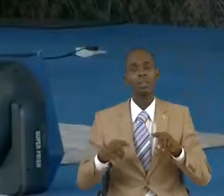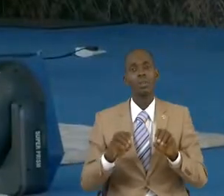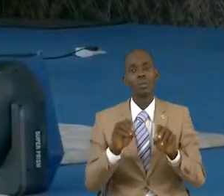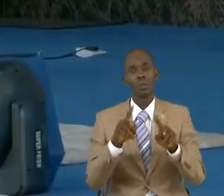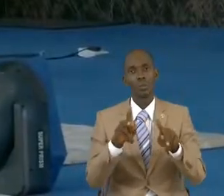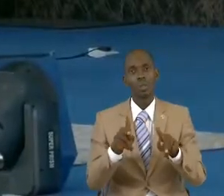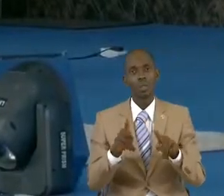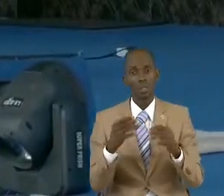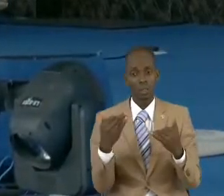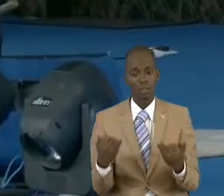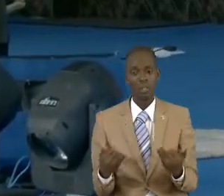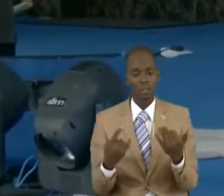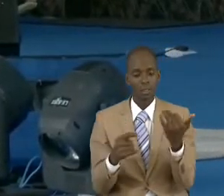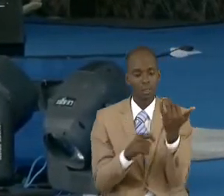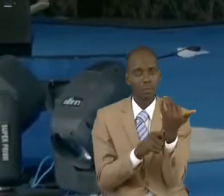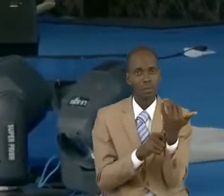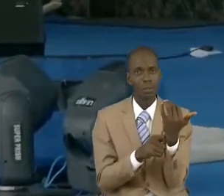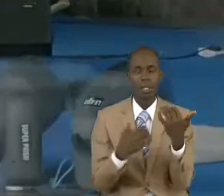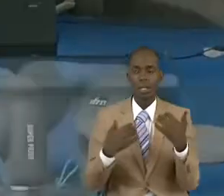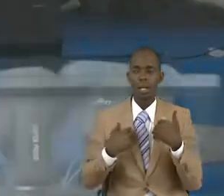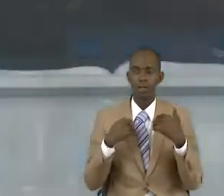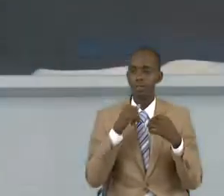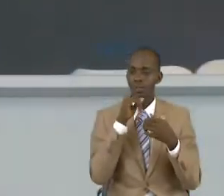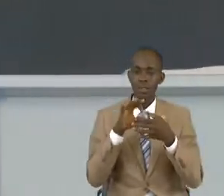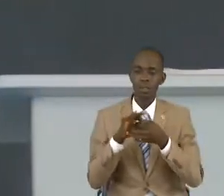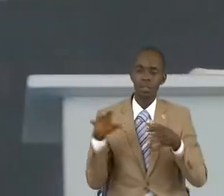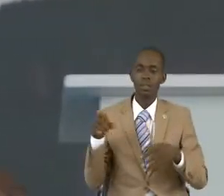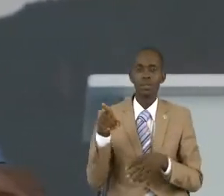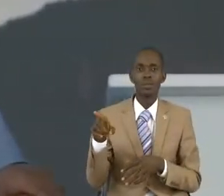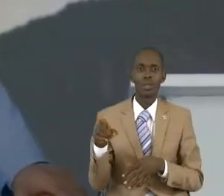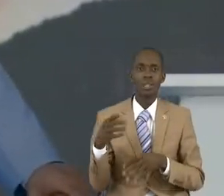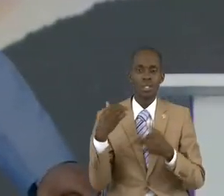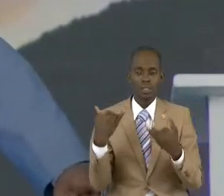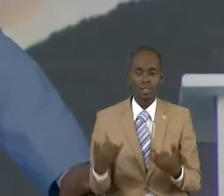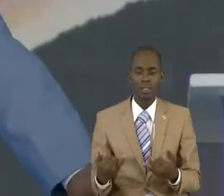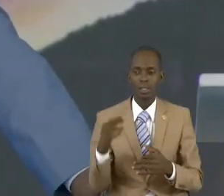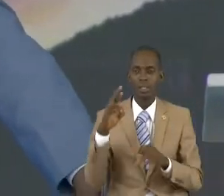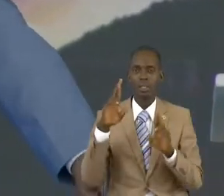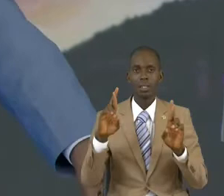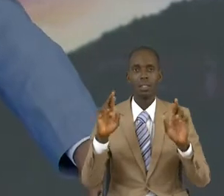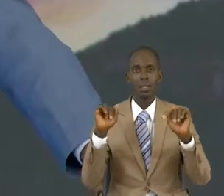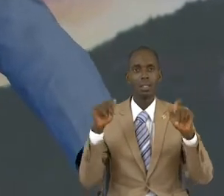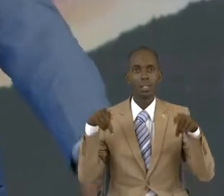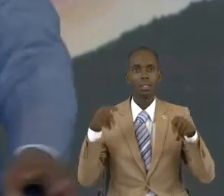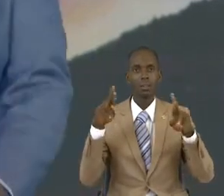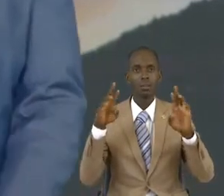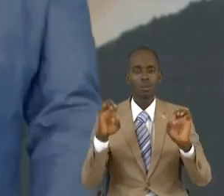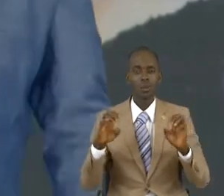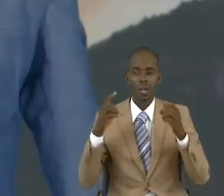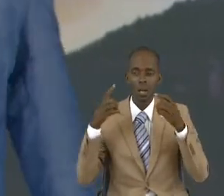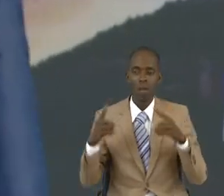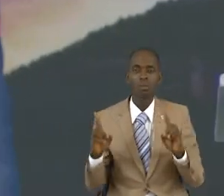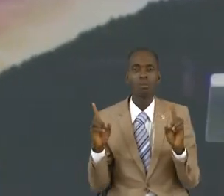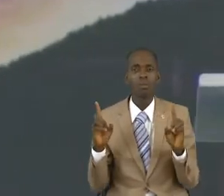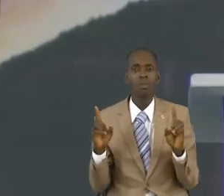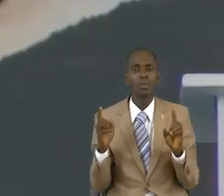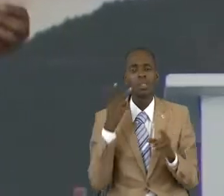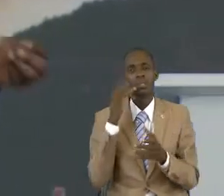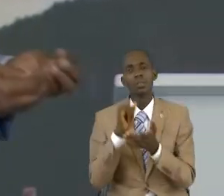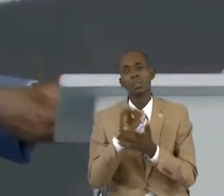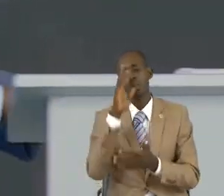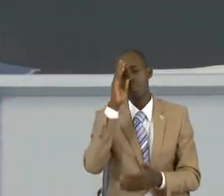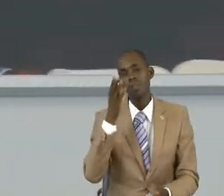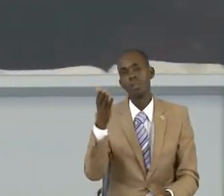not released you, and the rapture takes place. Look at that man.